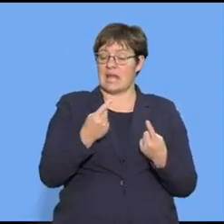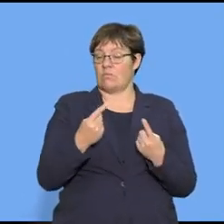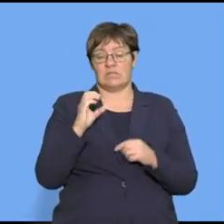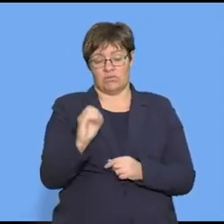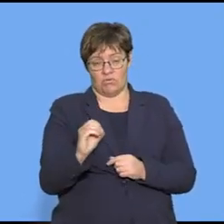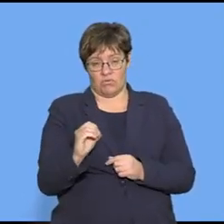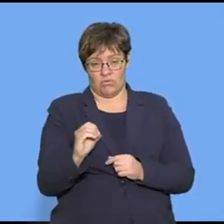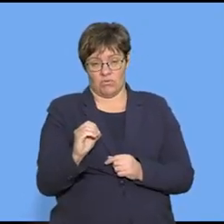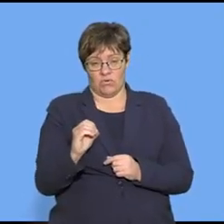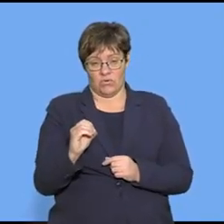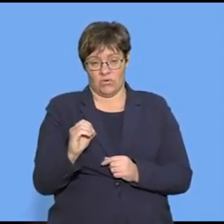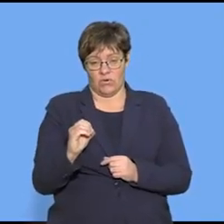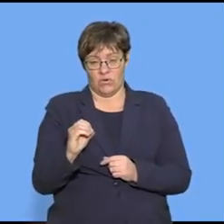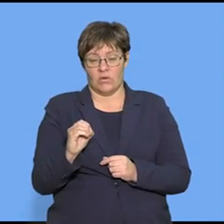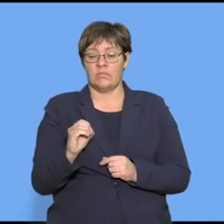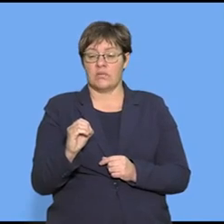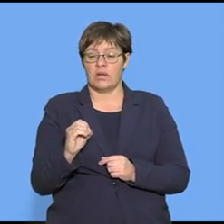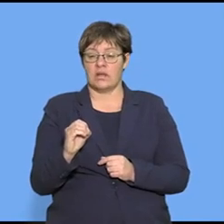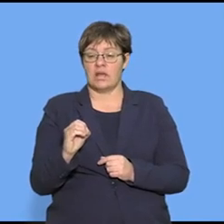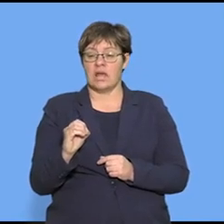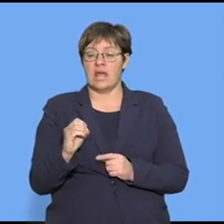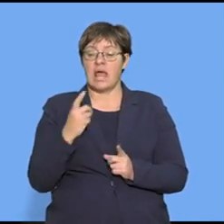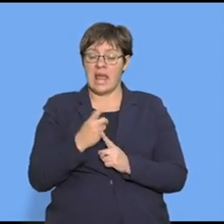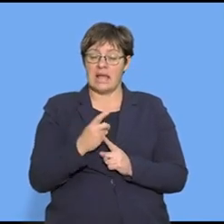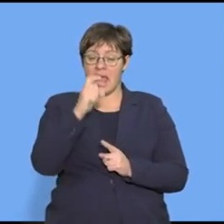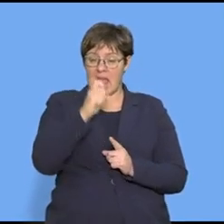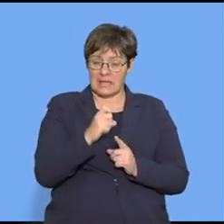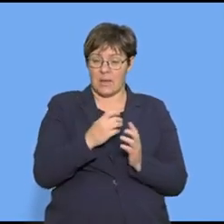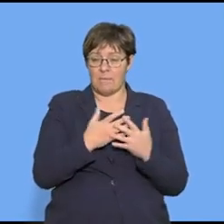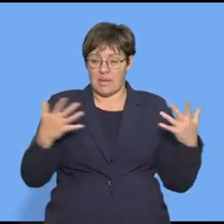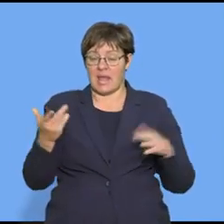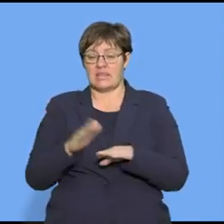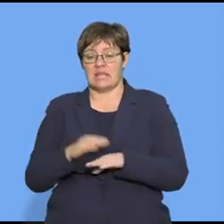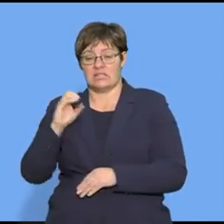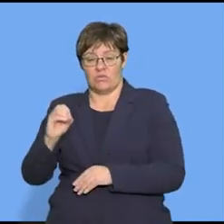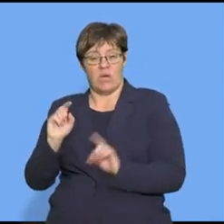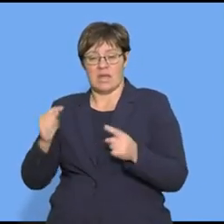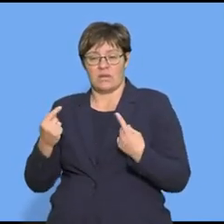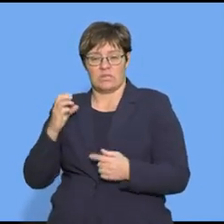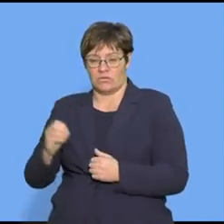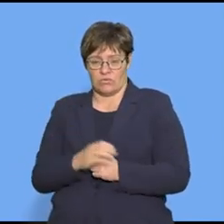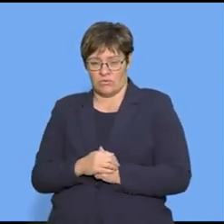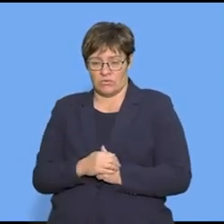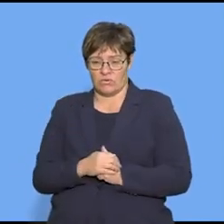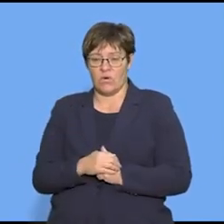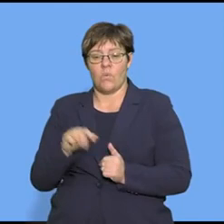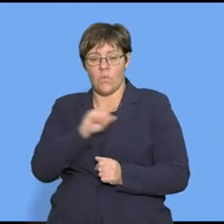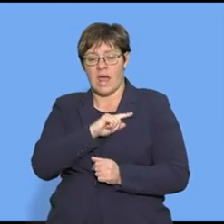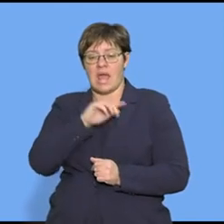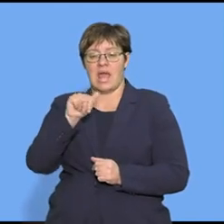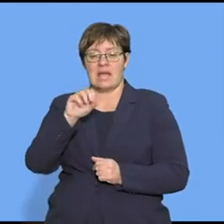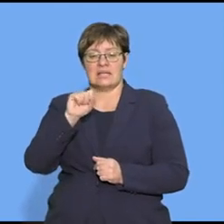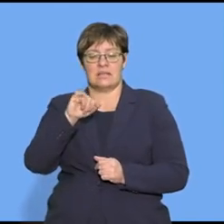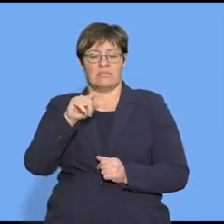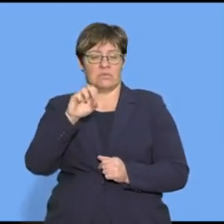0, meaning it must be, x must always be greater than 0, because it cannot be 0 since it is the